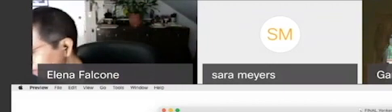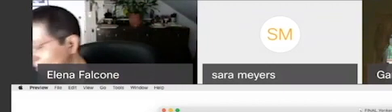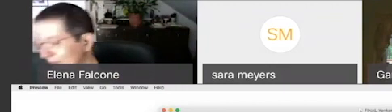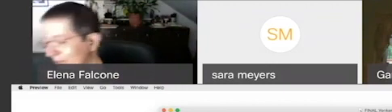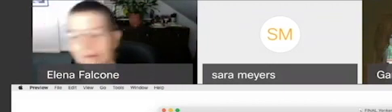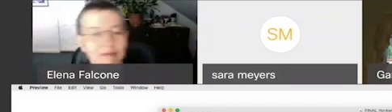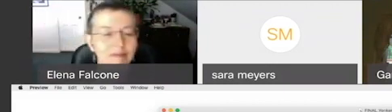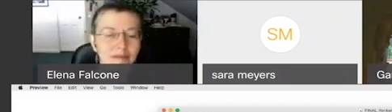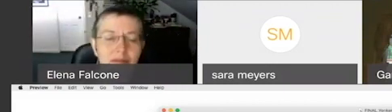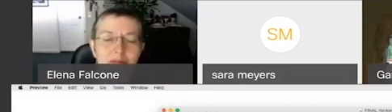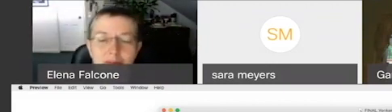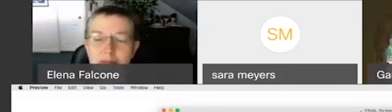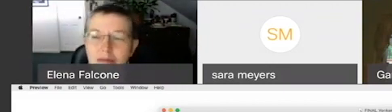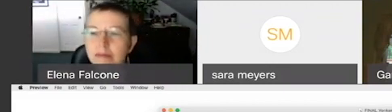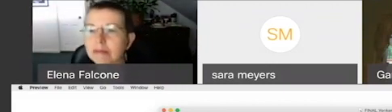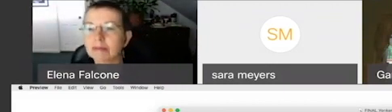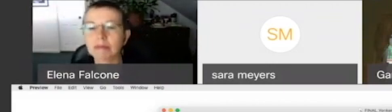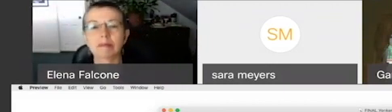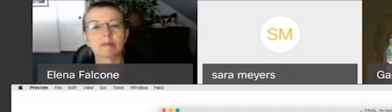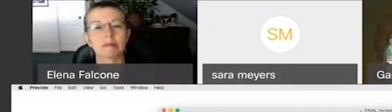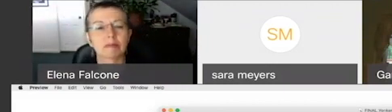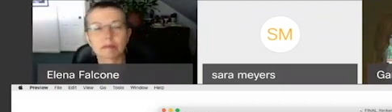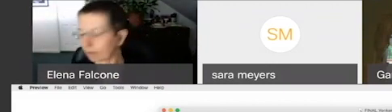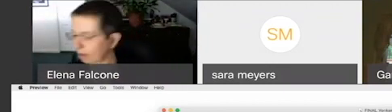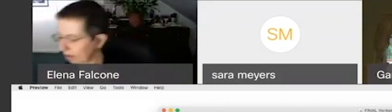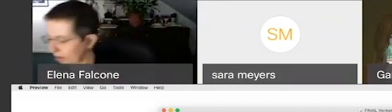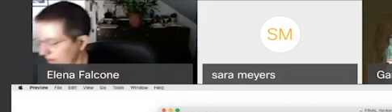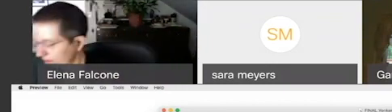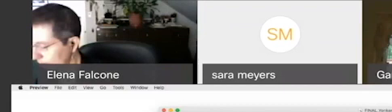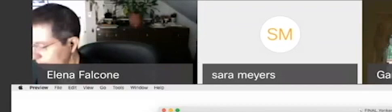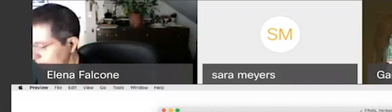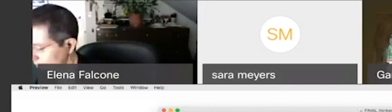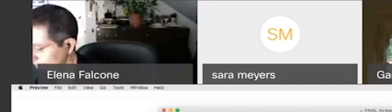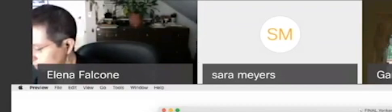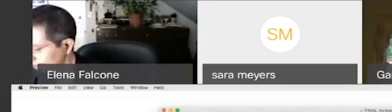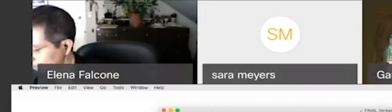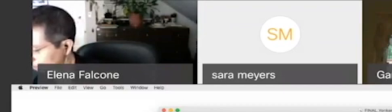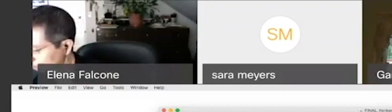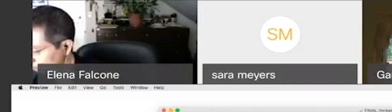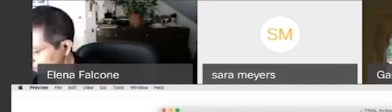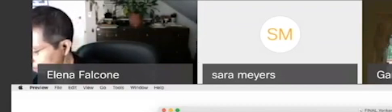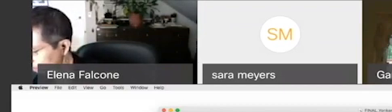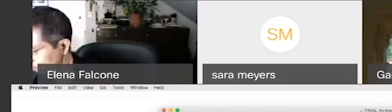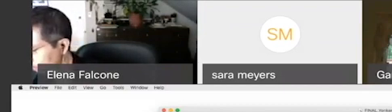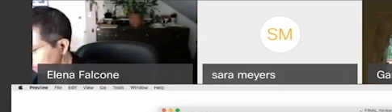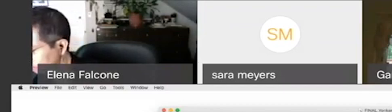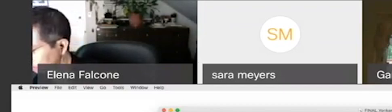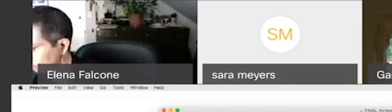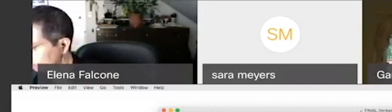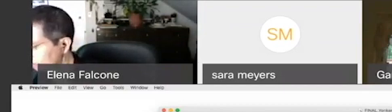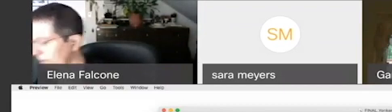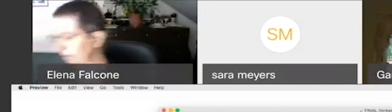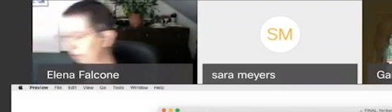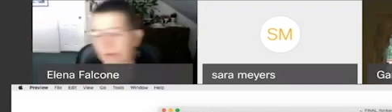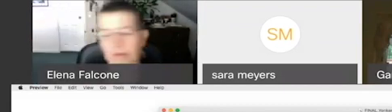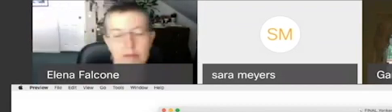You could transfer to a sibling with equity interest in the home who's been living there. So there are certain